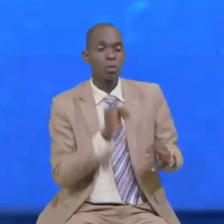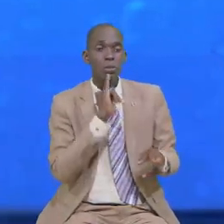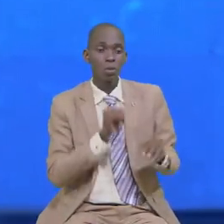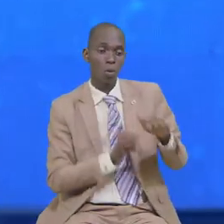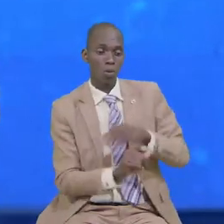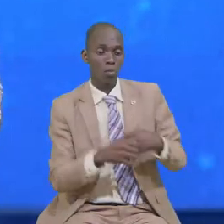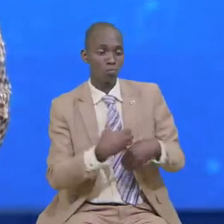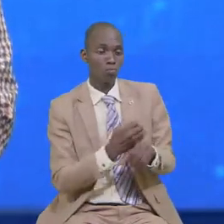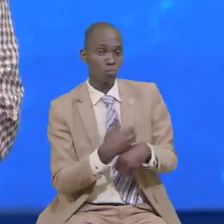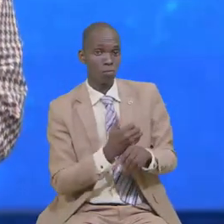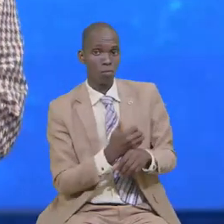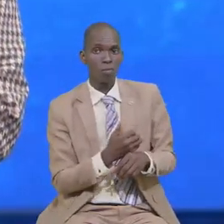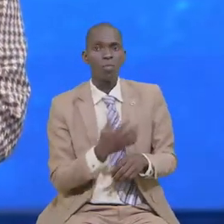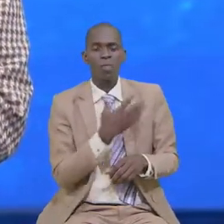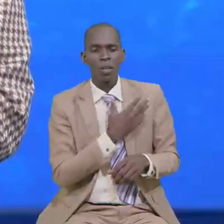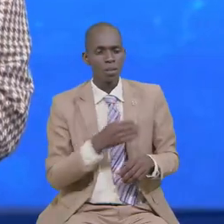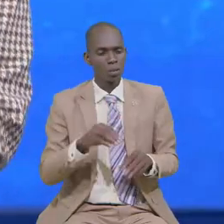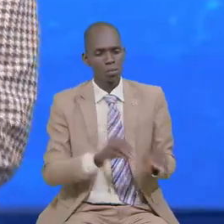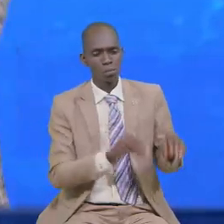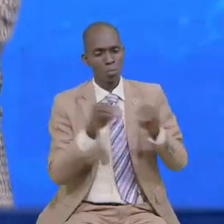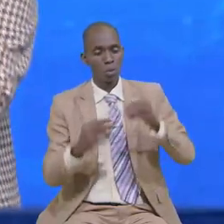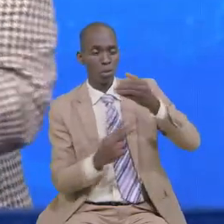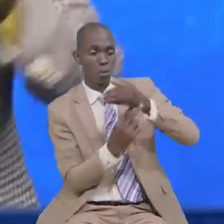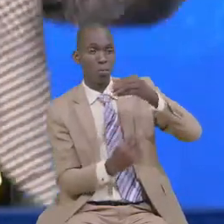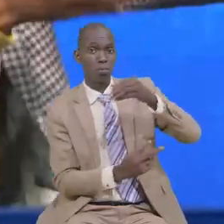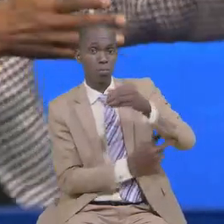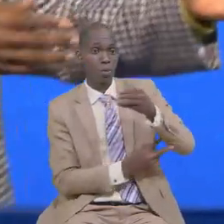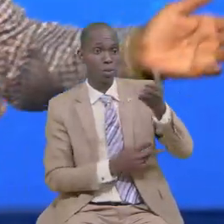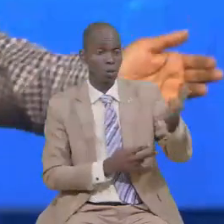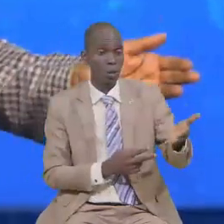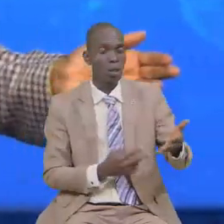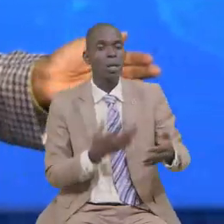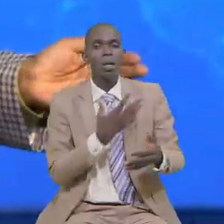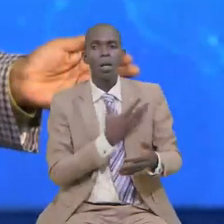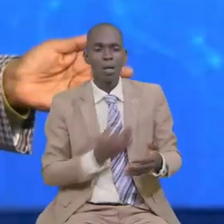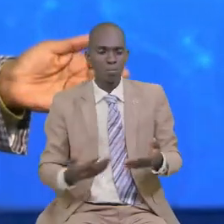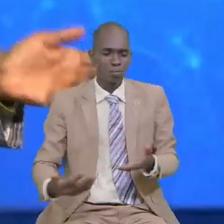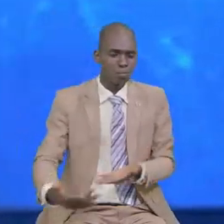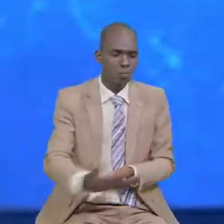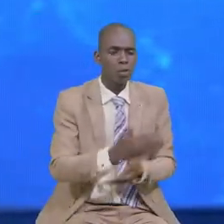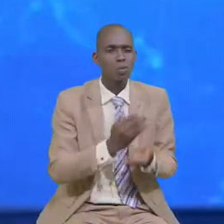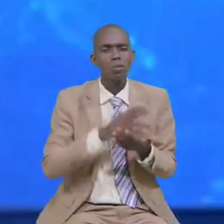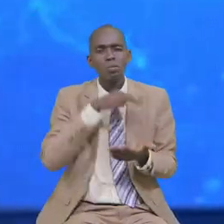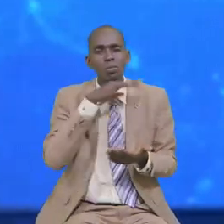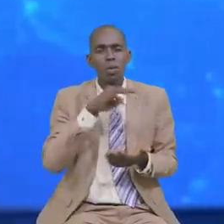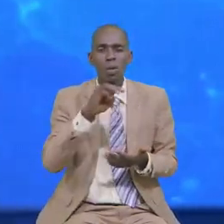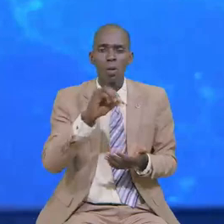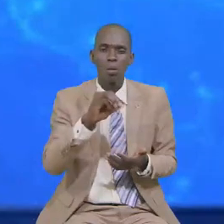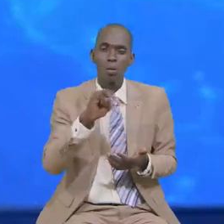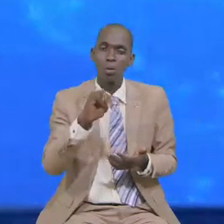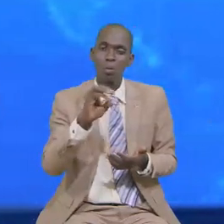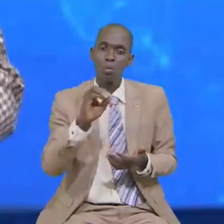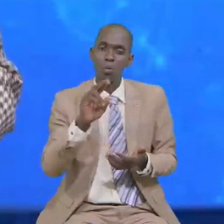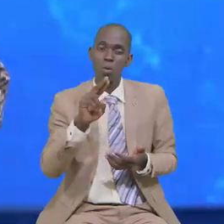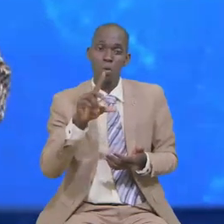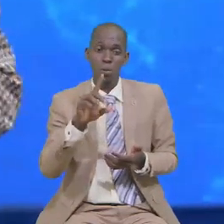They dig a ditch there. They throw the mud over there. They pile some stones